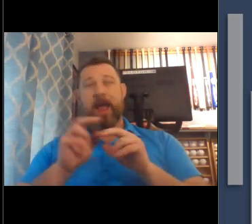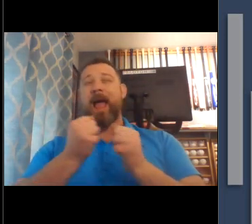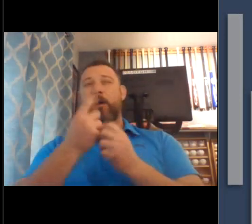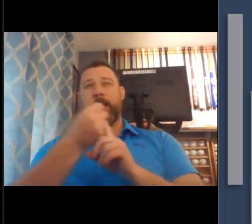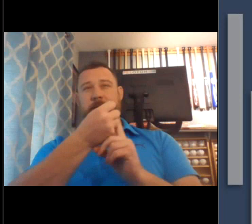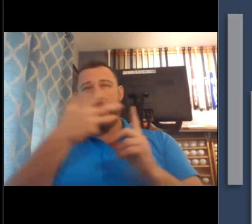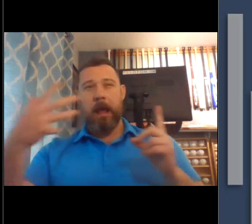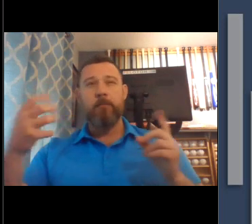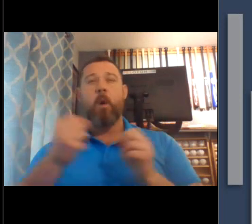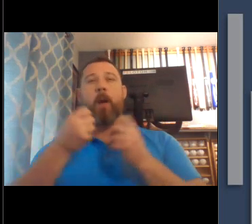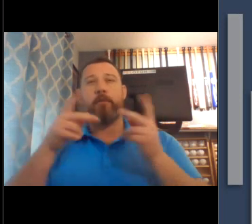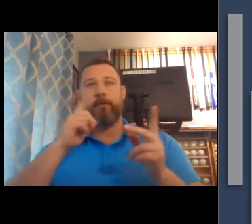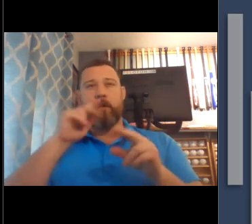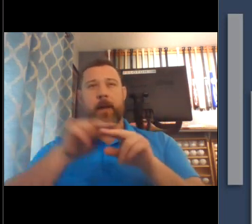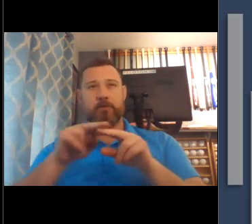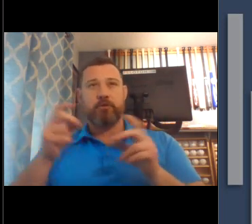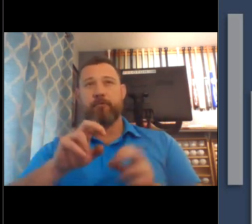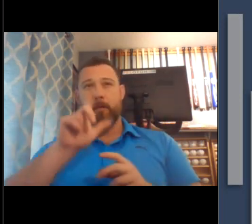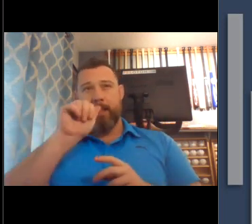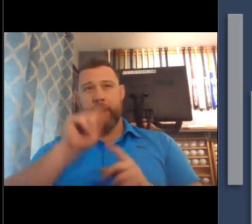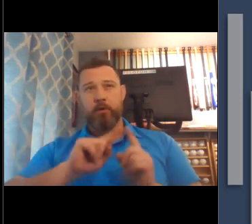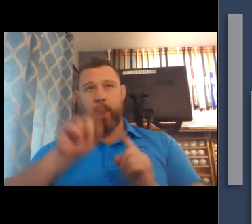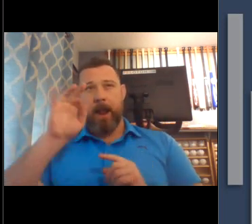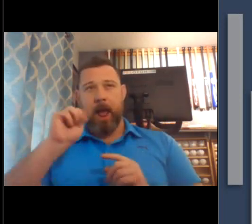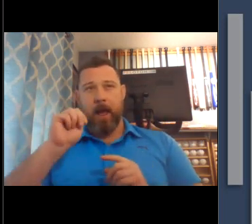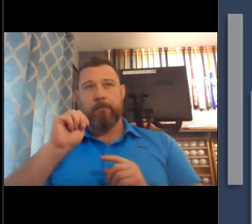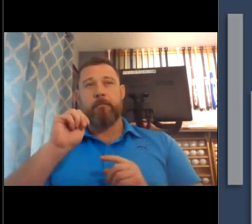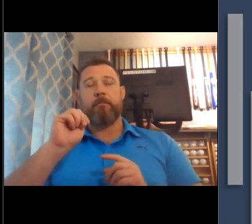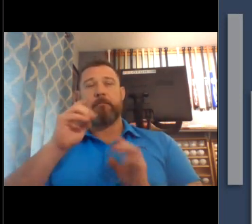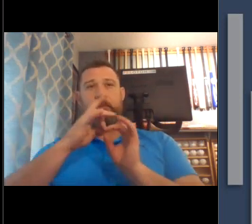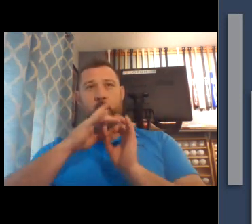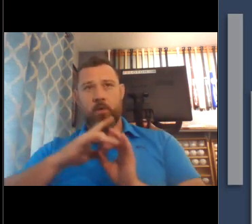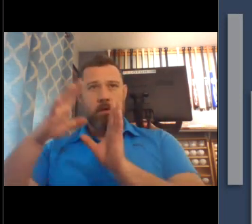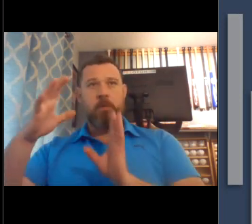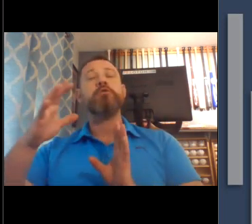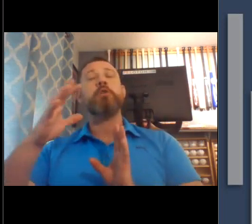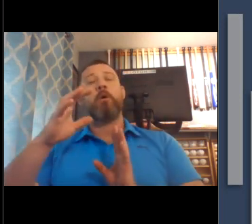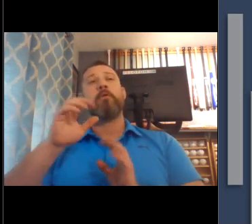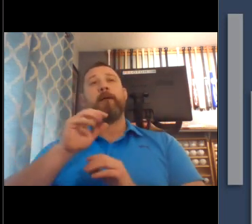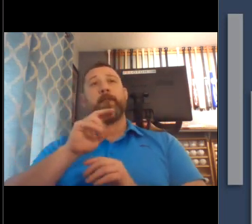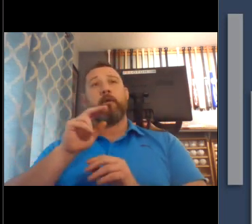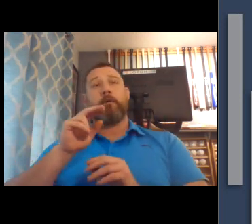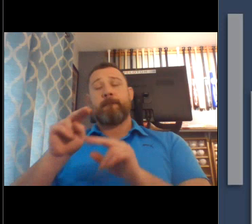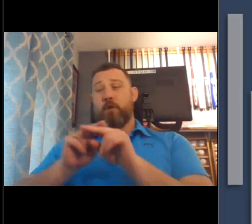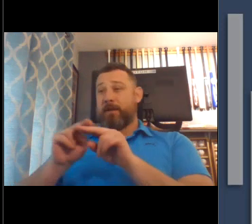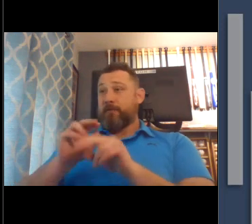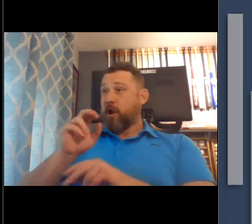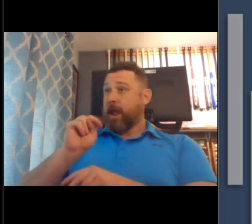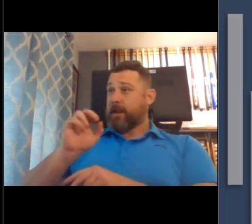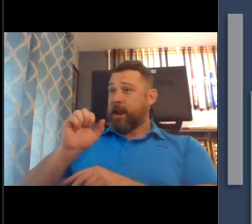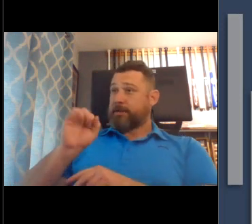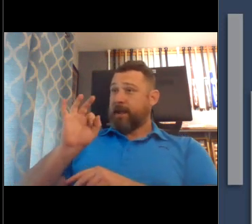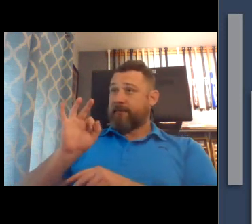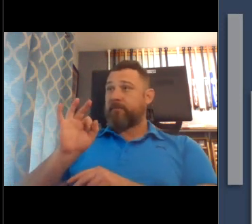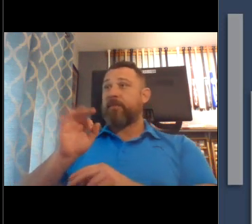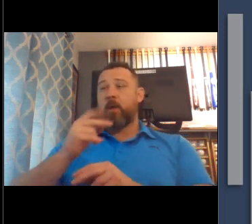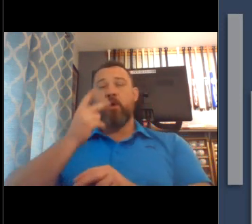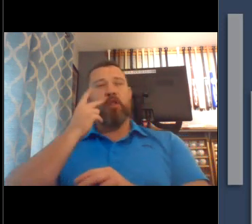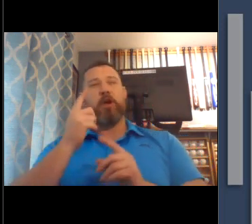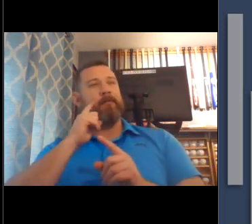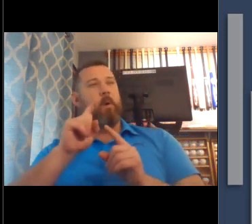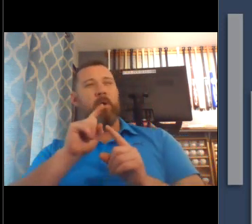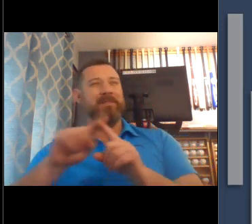passenger rail in that LA to Anaheim corridor? And from the freight perspective, BNSF, they were looking for some offsets in the valley. So we did start to